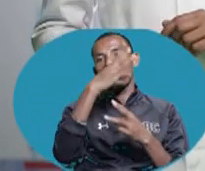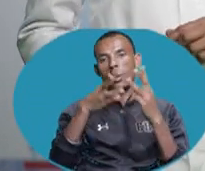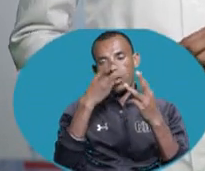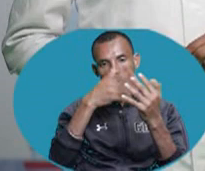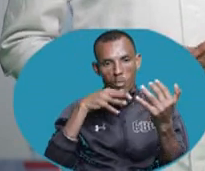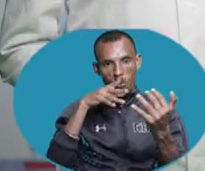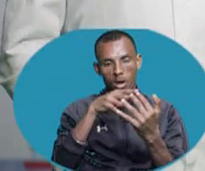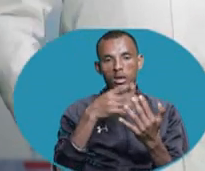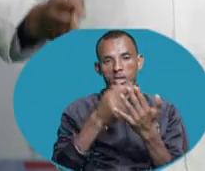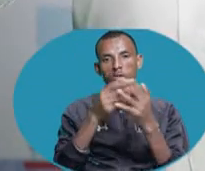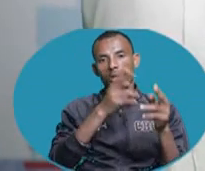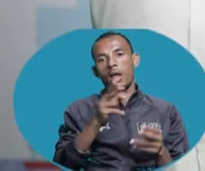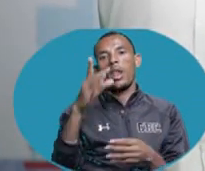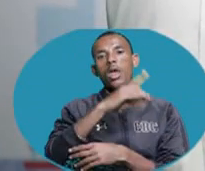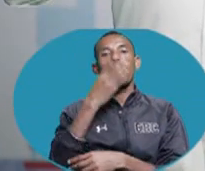day was